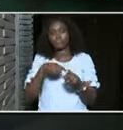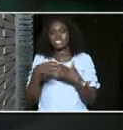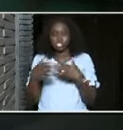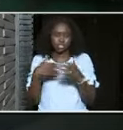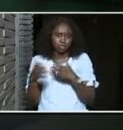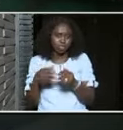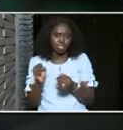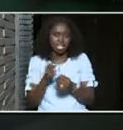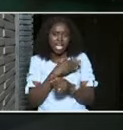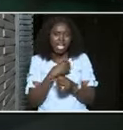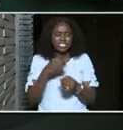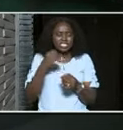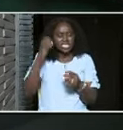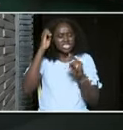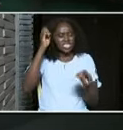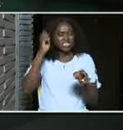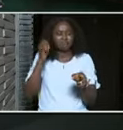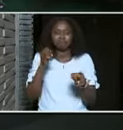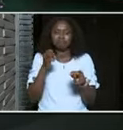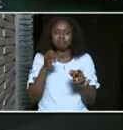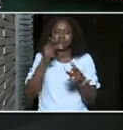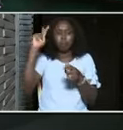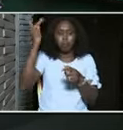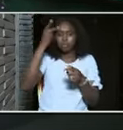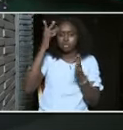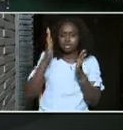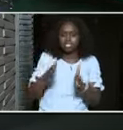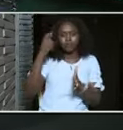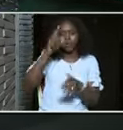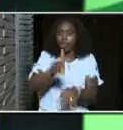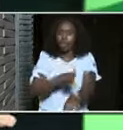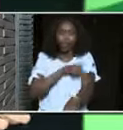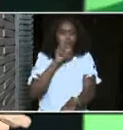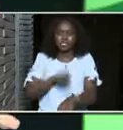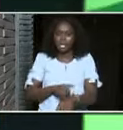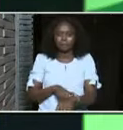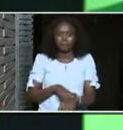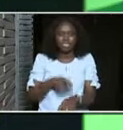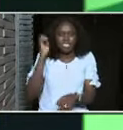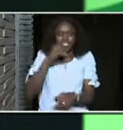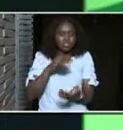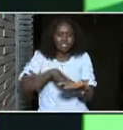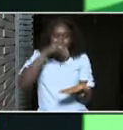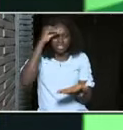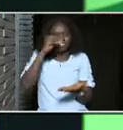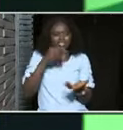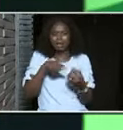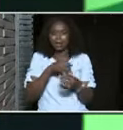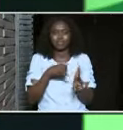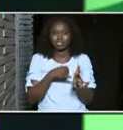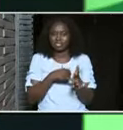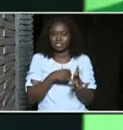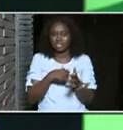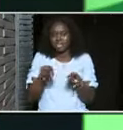he's also been a politician for such a long time. So it's not learning the ropes, sort of, like some of the